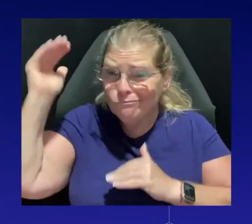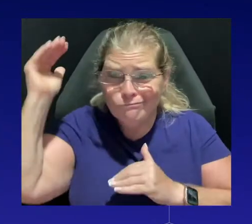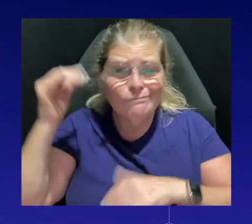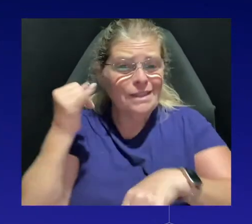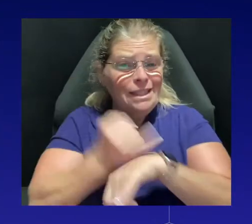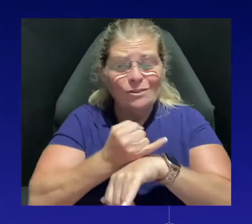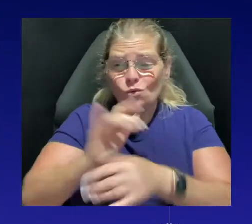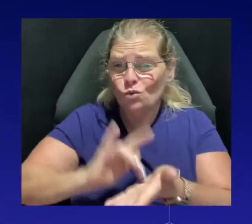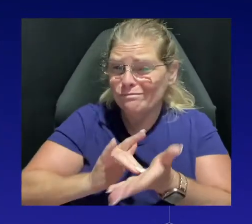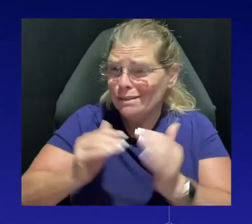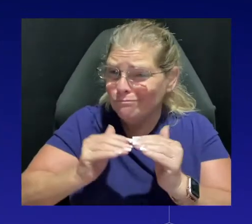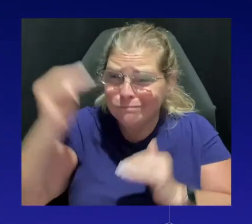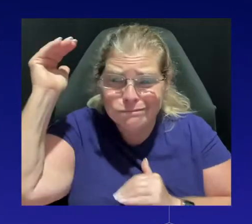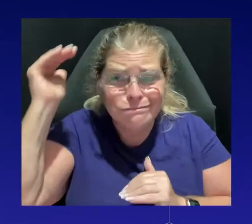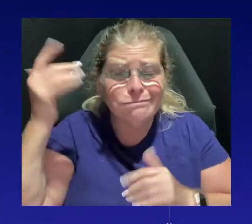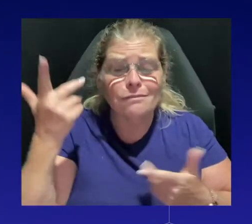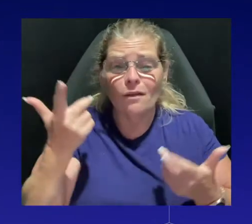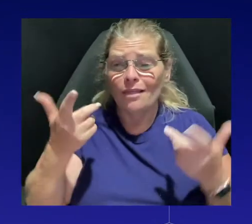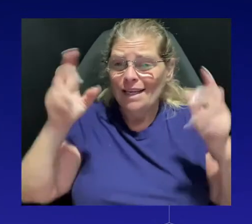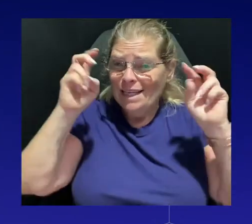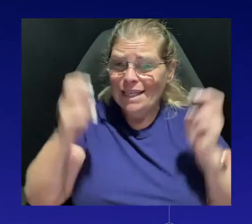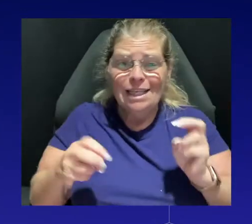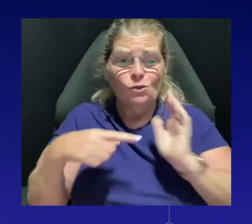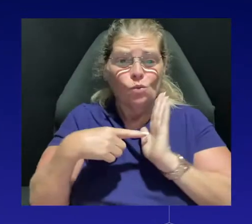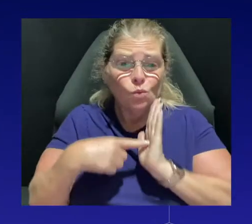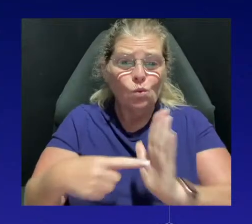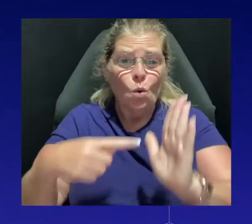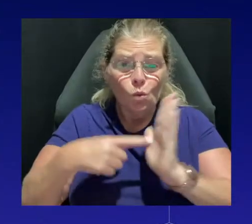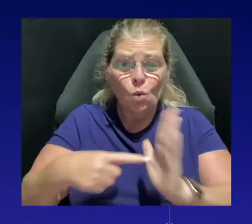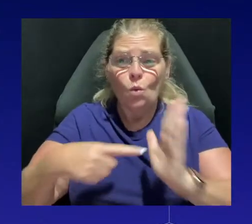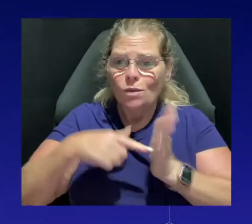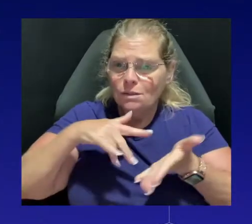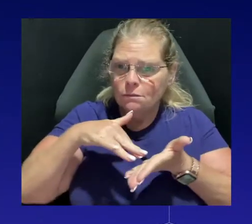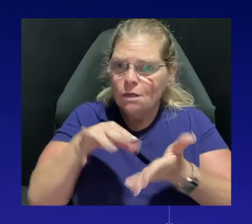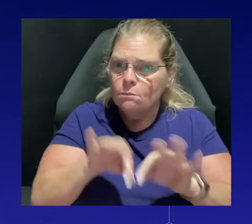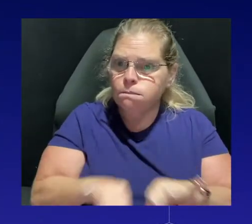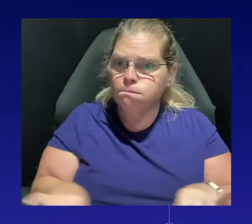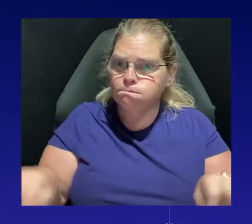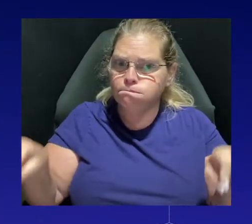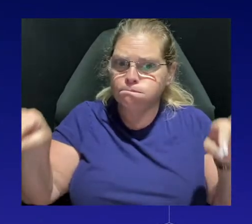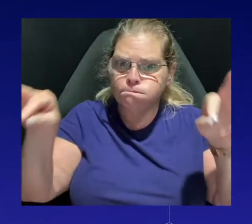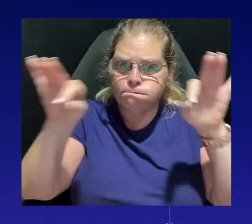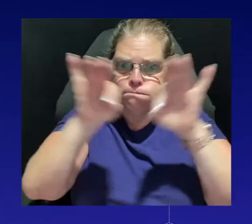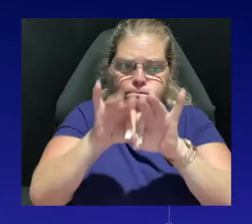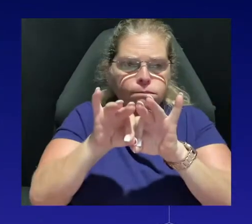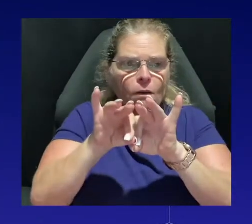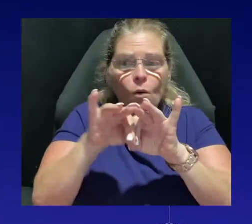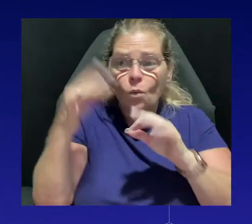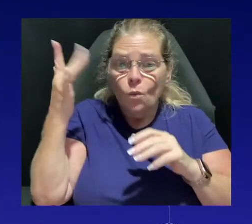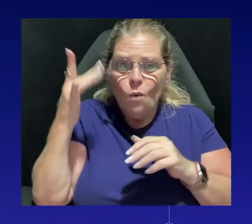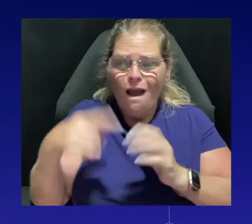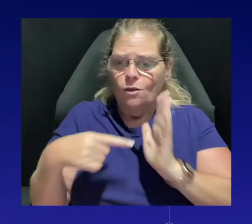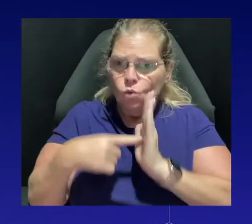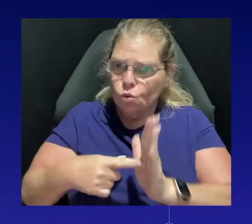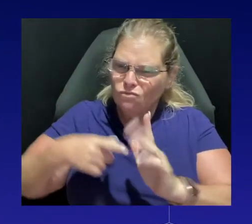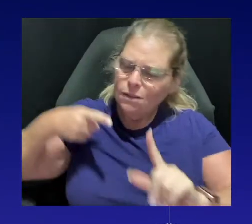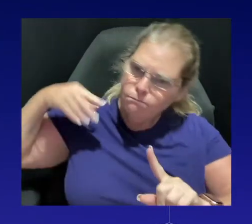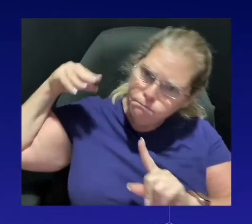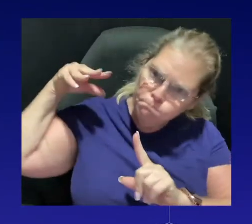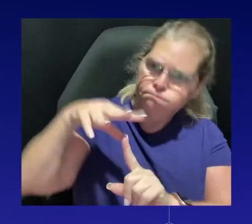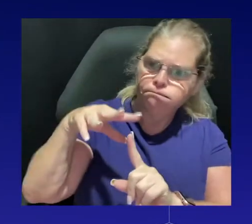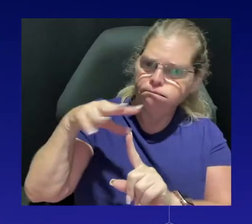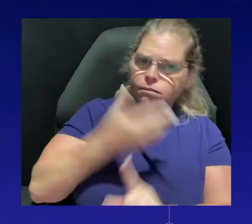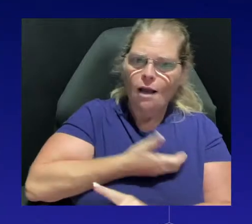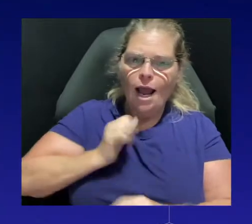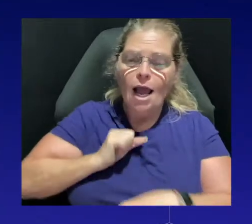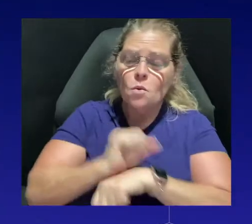again, shines a light onto those issues. These studies are critical because at each point kind of accelerates our work. It leads in some instances to legislation,